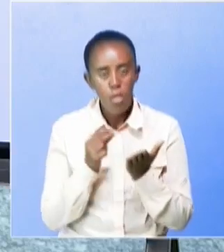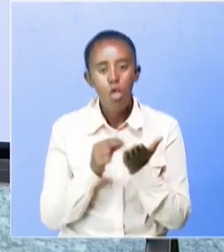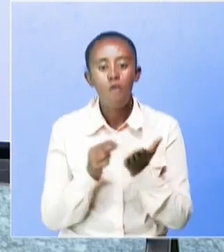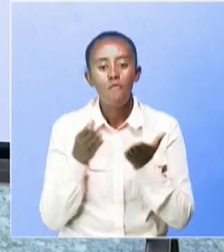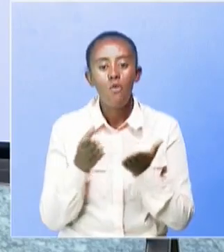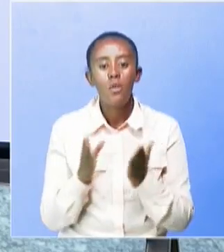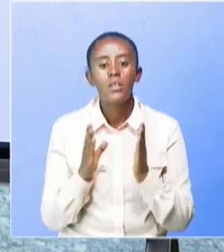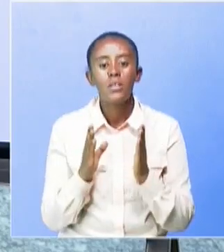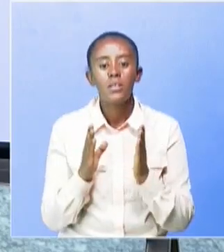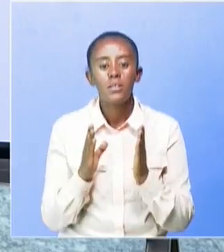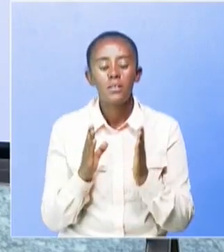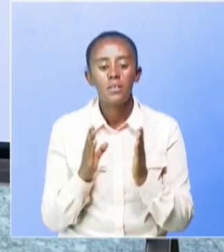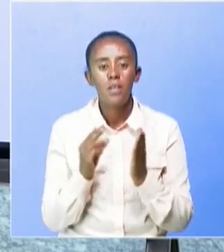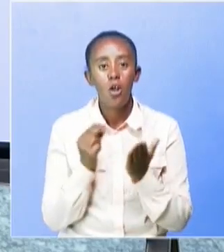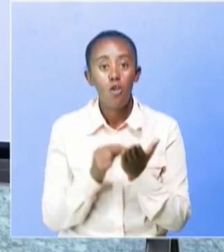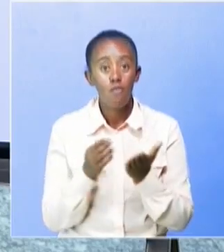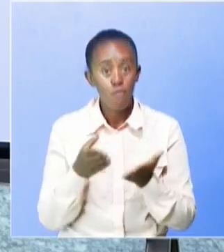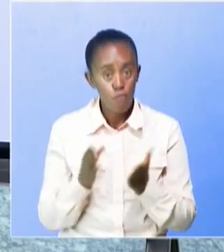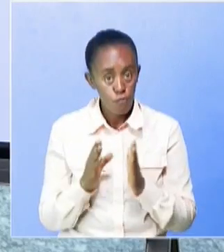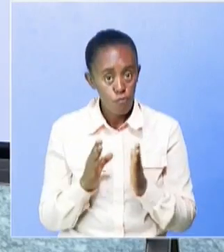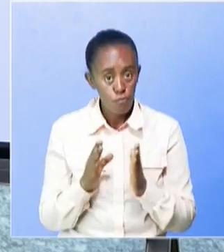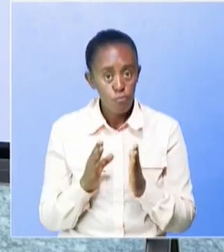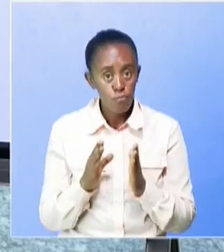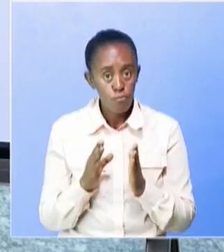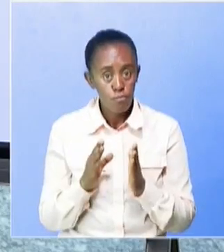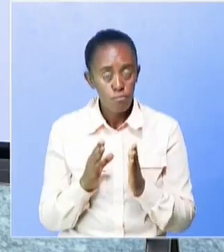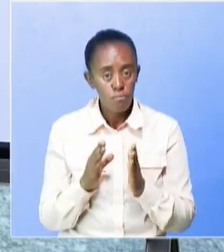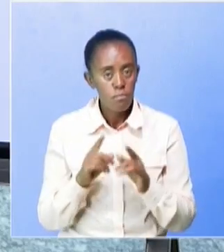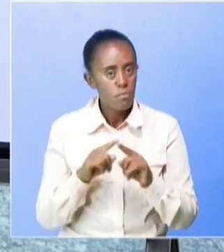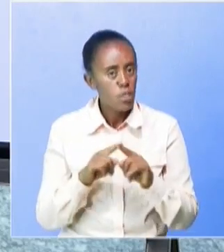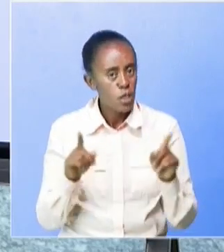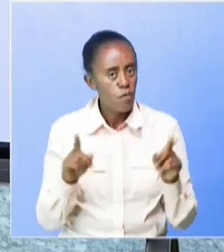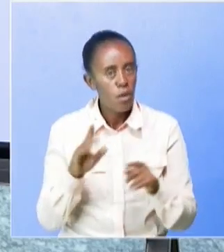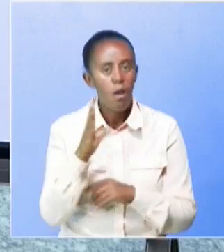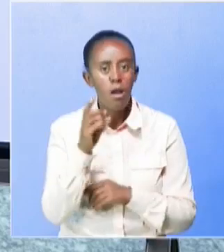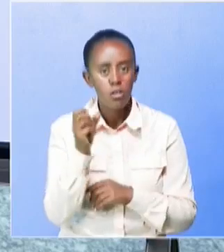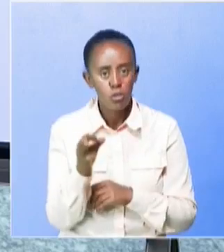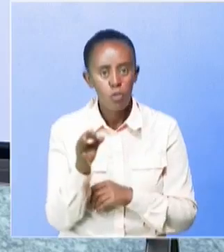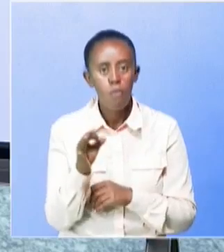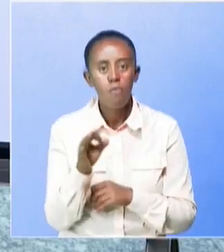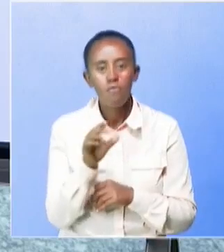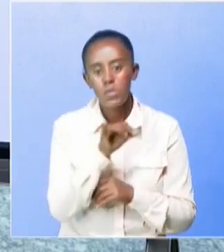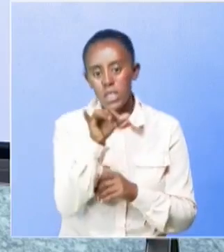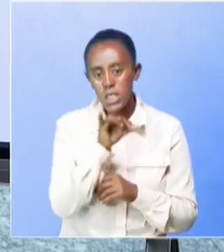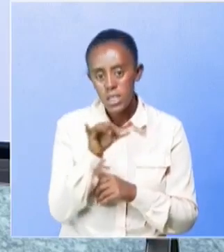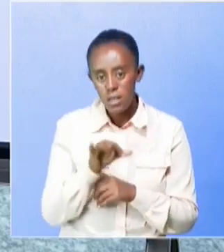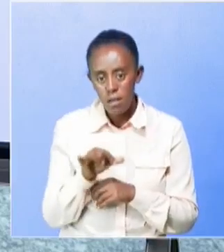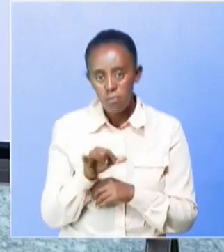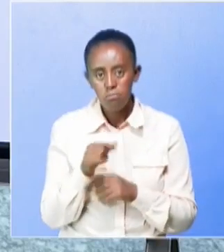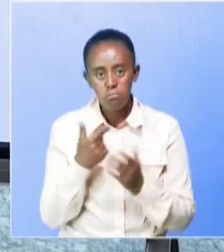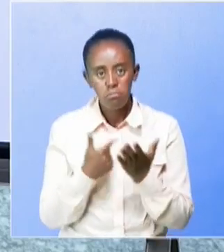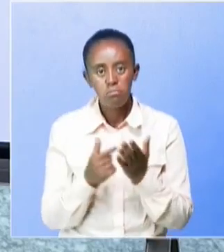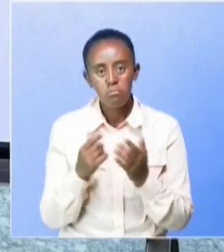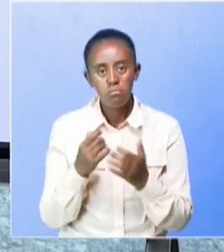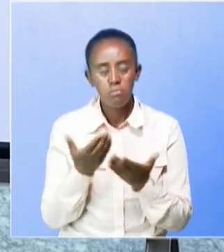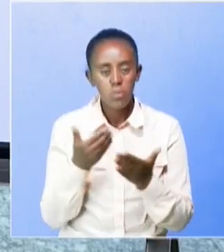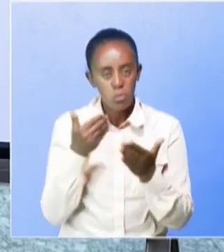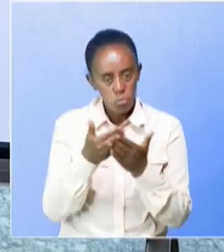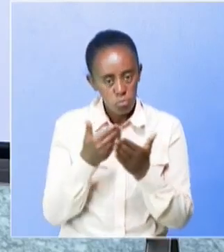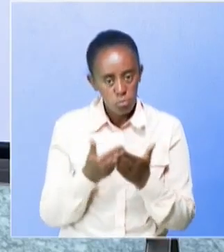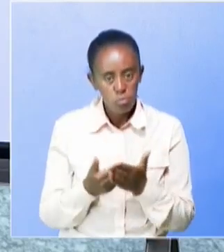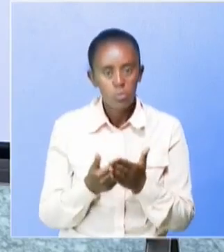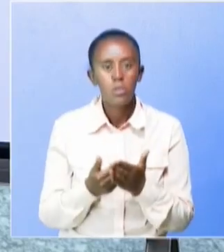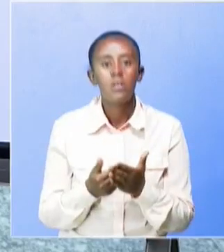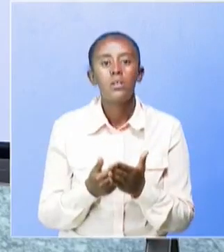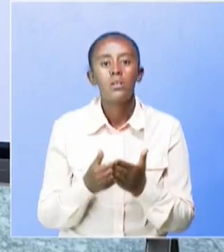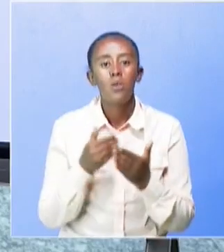volunteer? Volunteer has different kinds of synonyms, but the one that could come close to it,